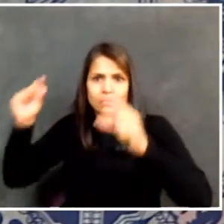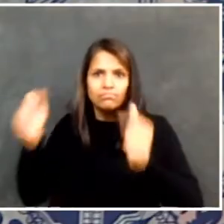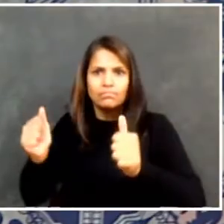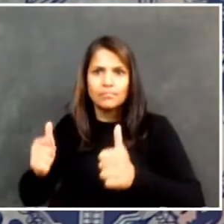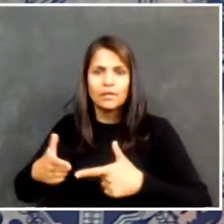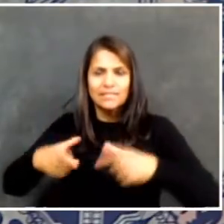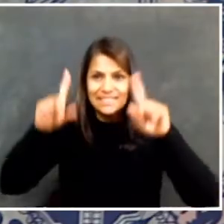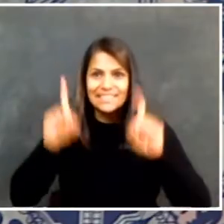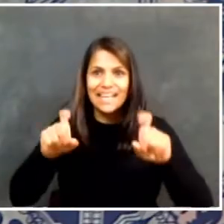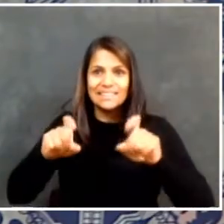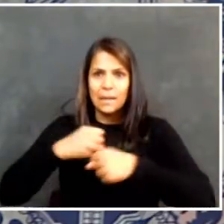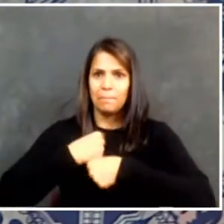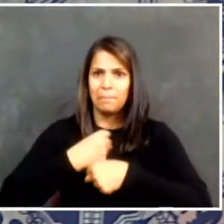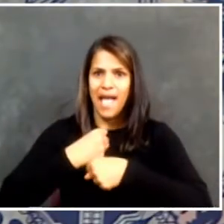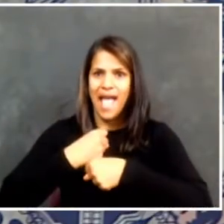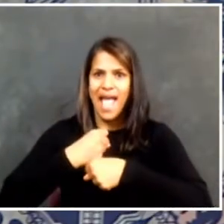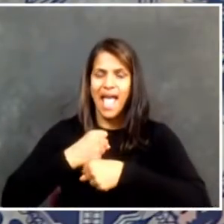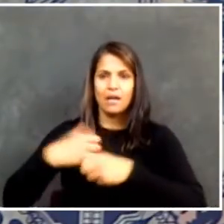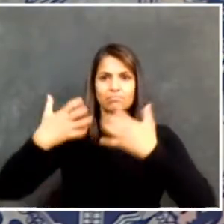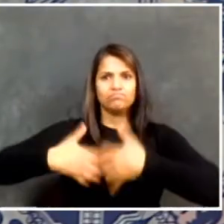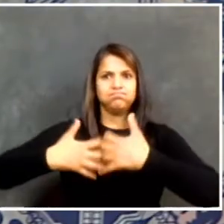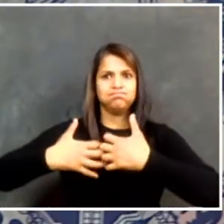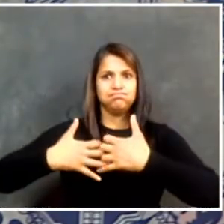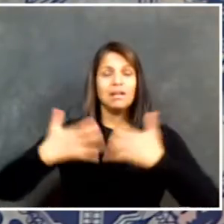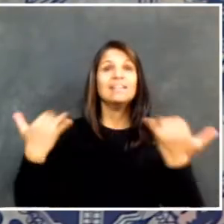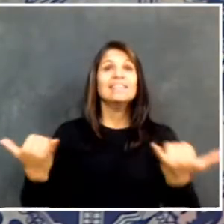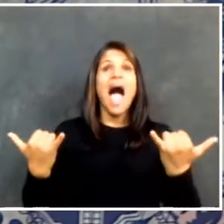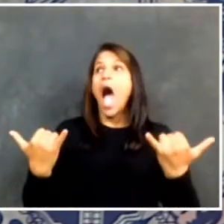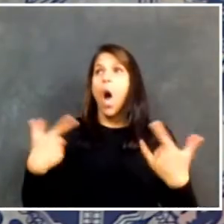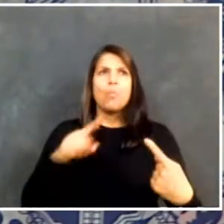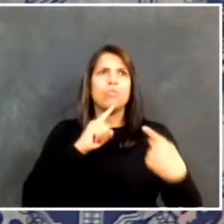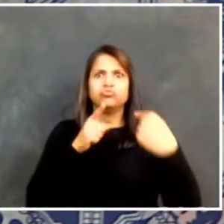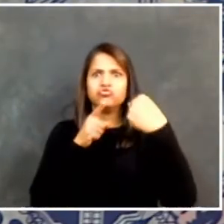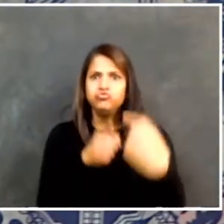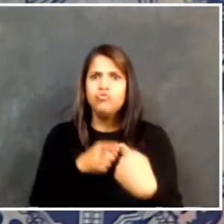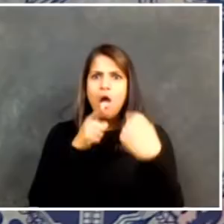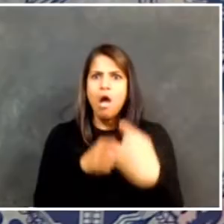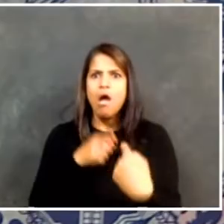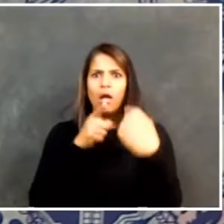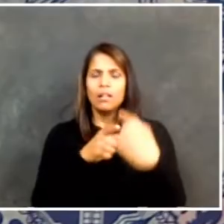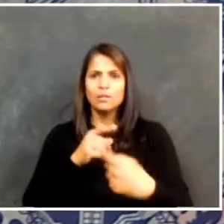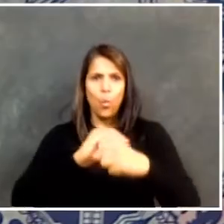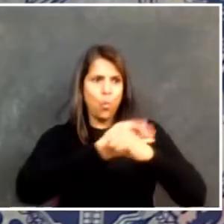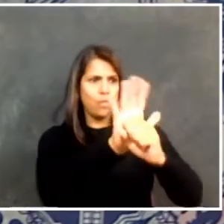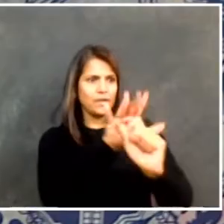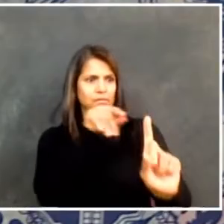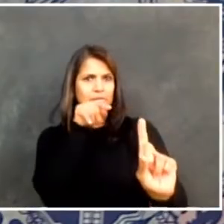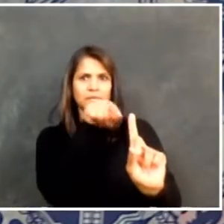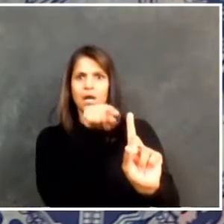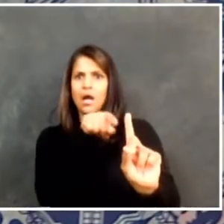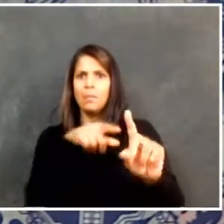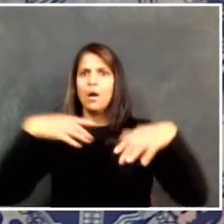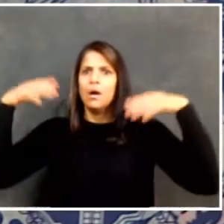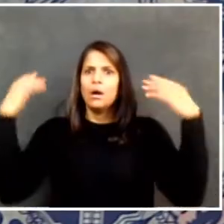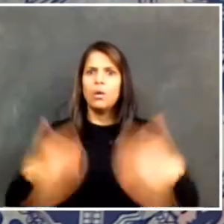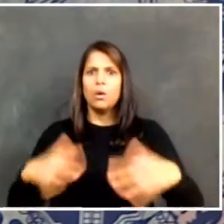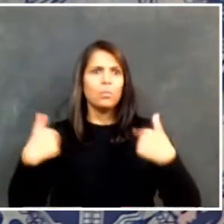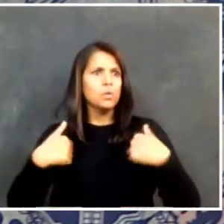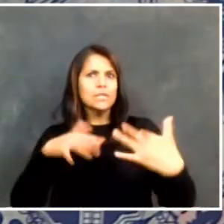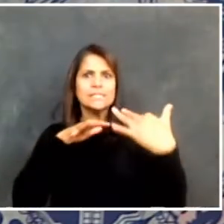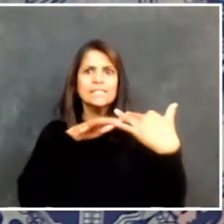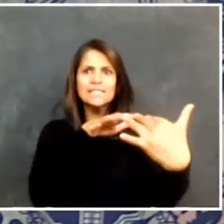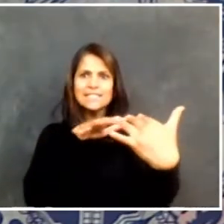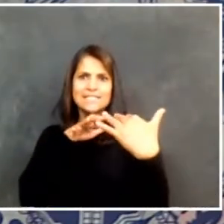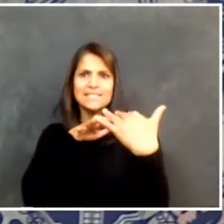of capacity has been brought to bear. This is going to happen. Remember, we were in a similar situation in